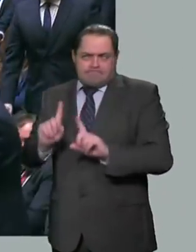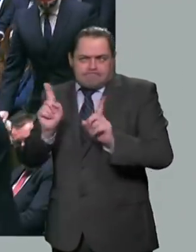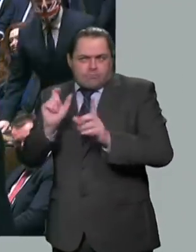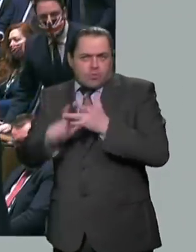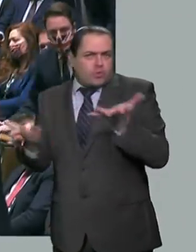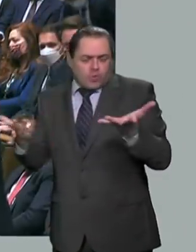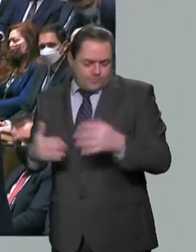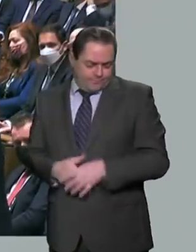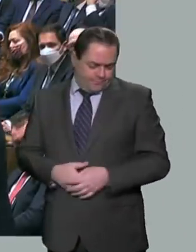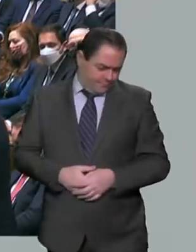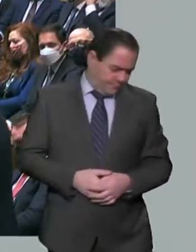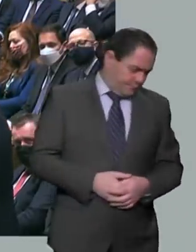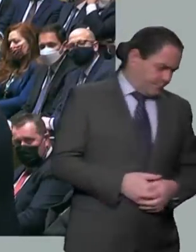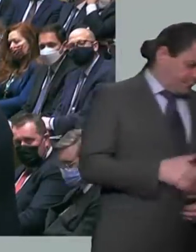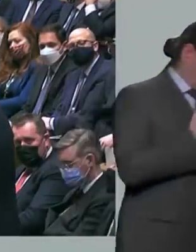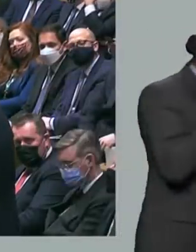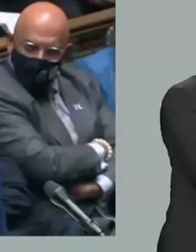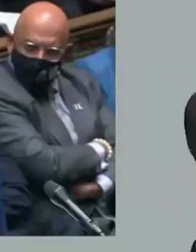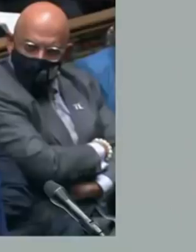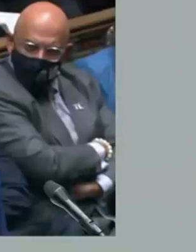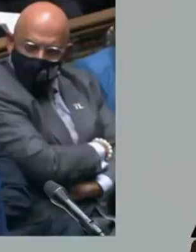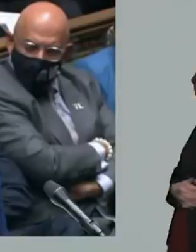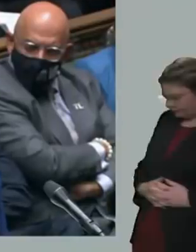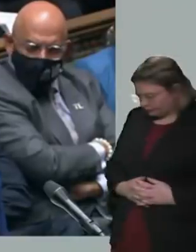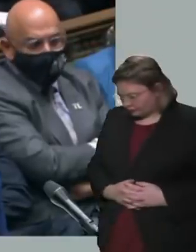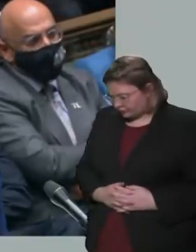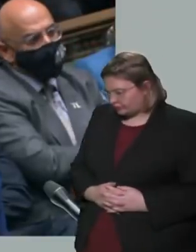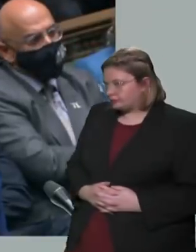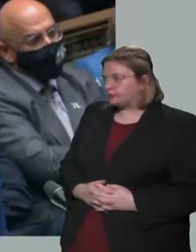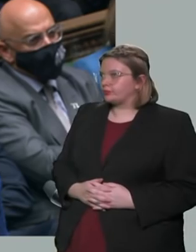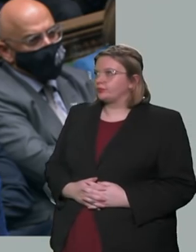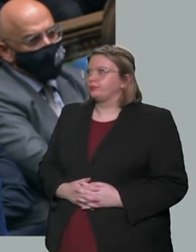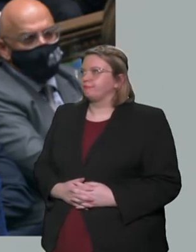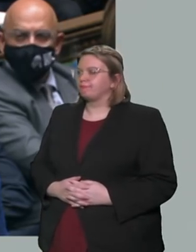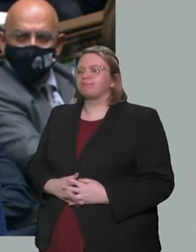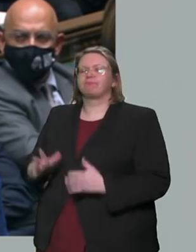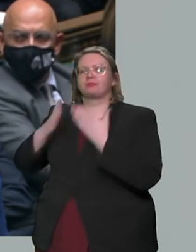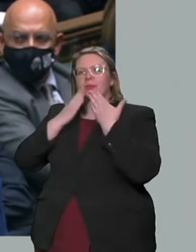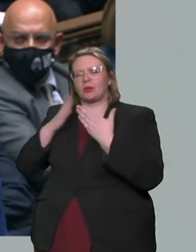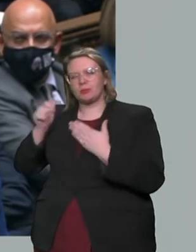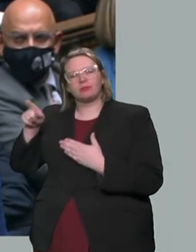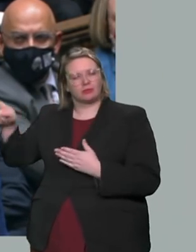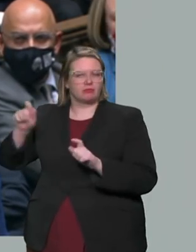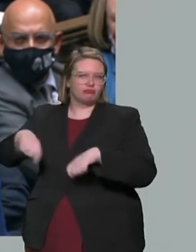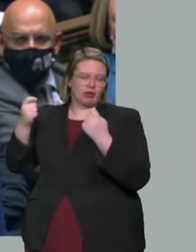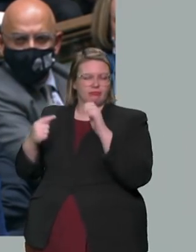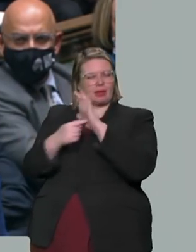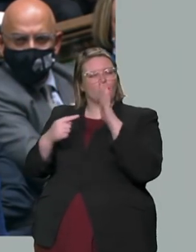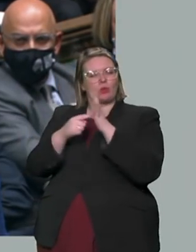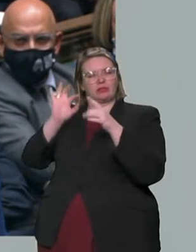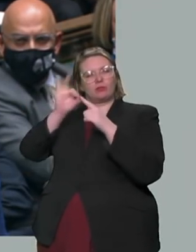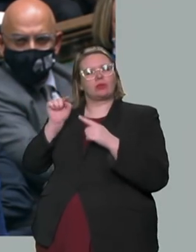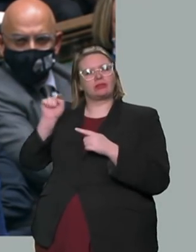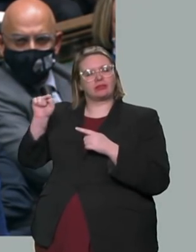I thank her very much, and she's drawing attention to a very important consideration as we try to